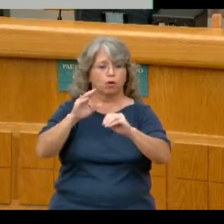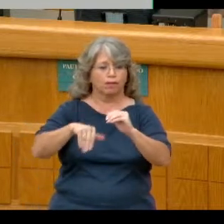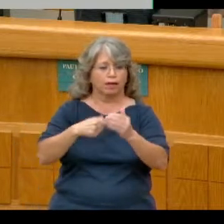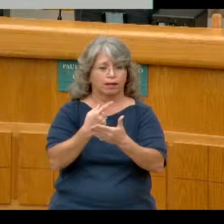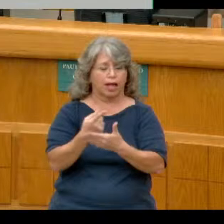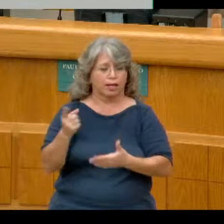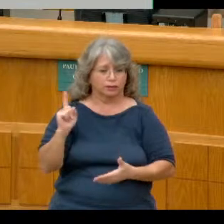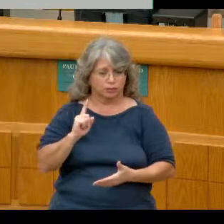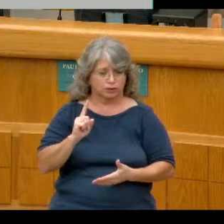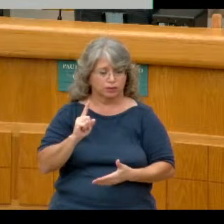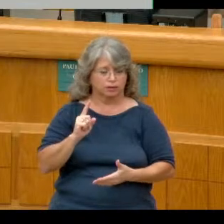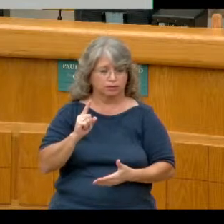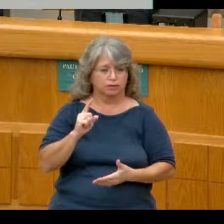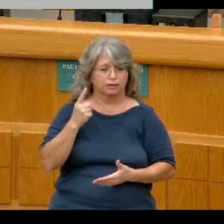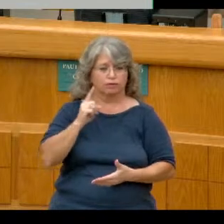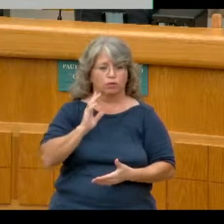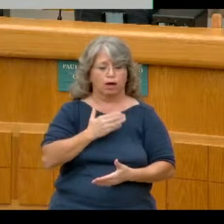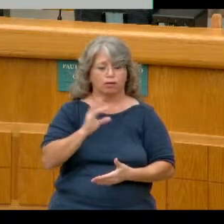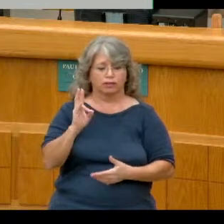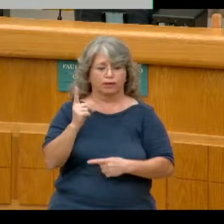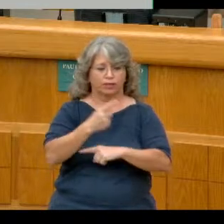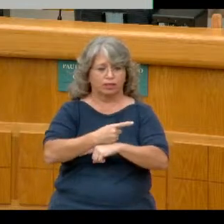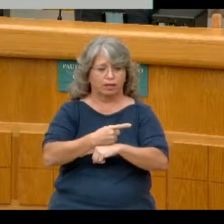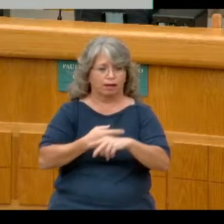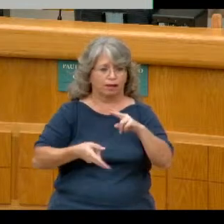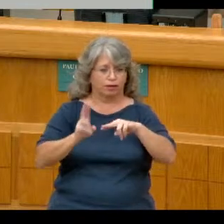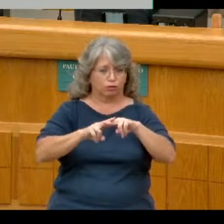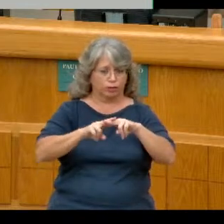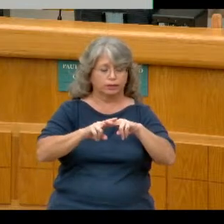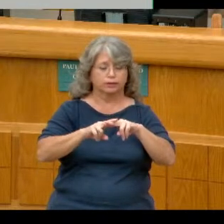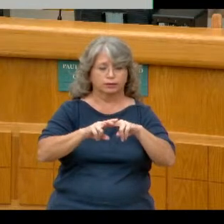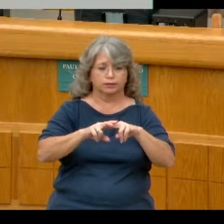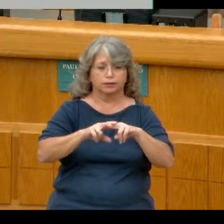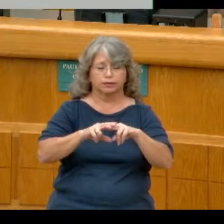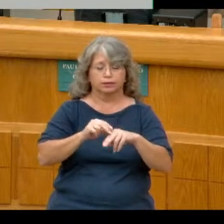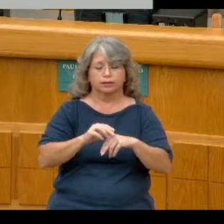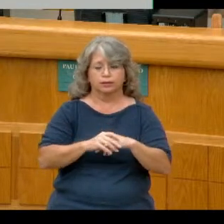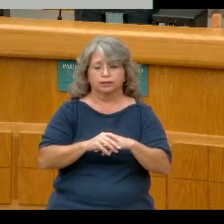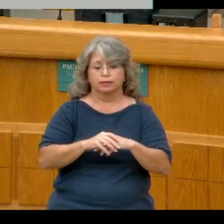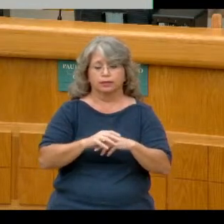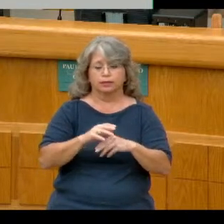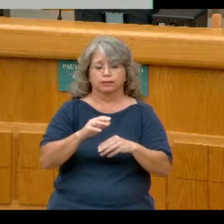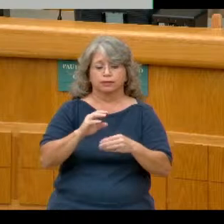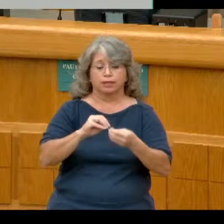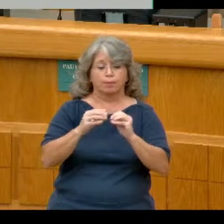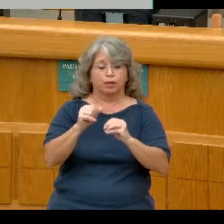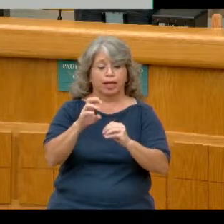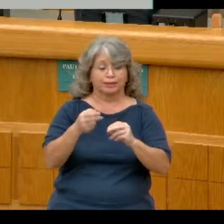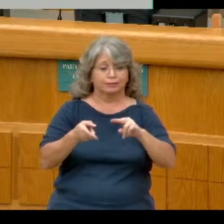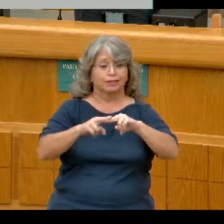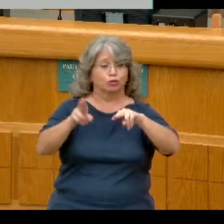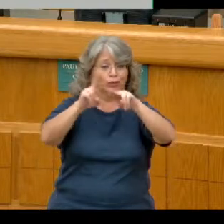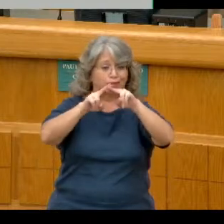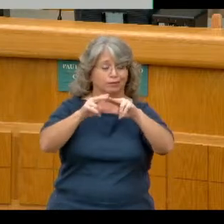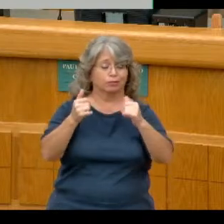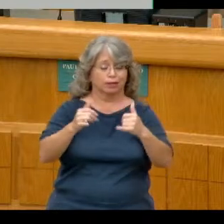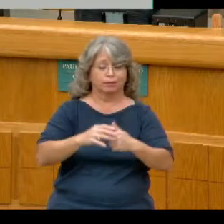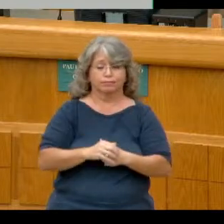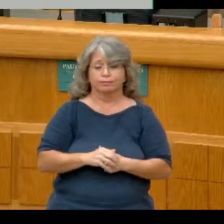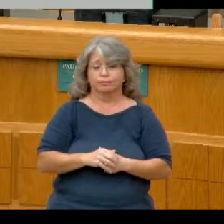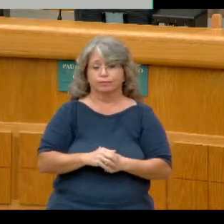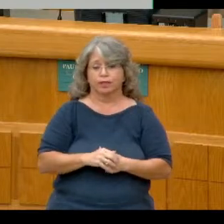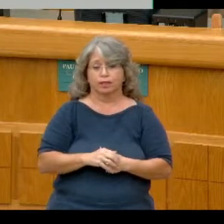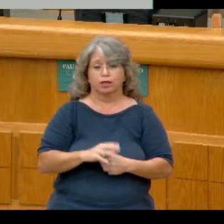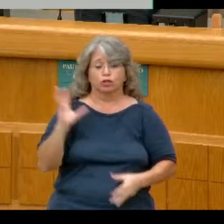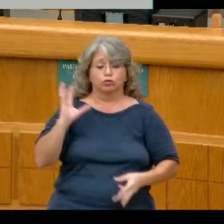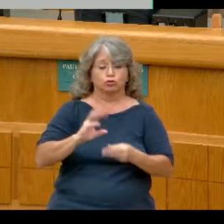a 7-day change, and the cases are increasing right now. If you look at our percent positive tests overall, it's